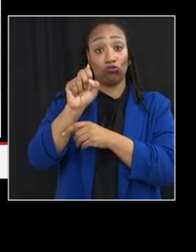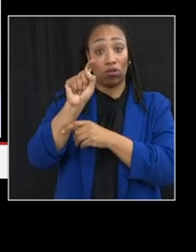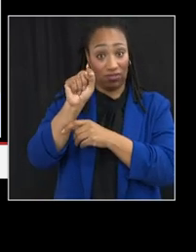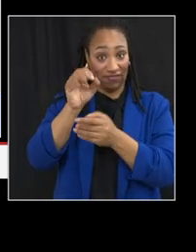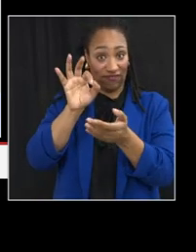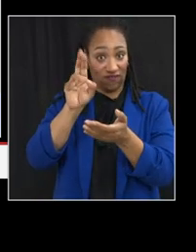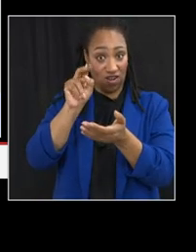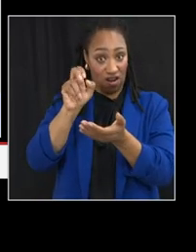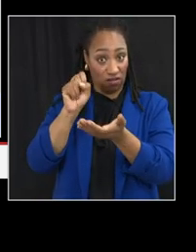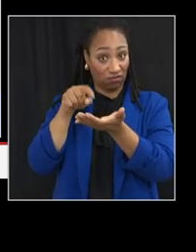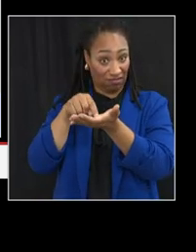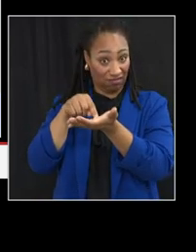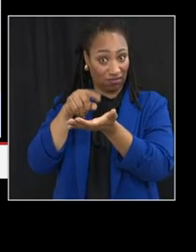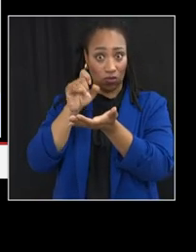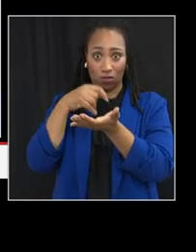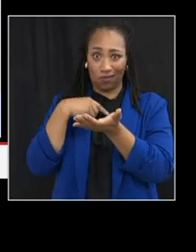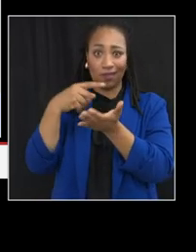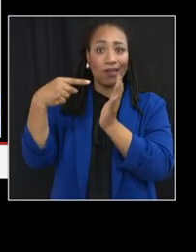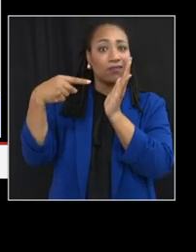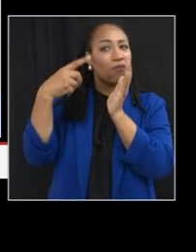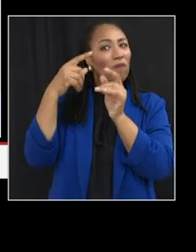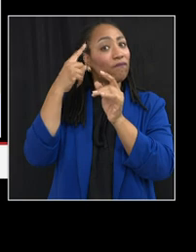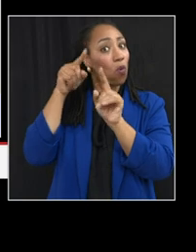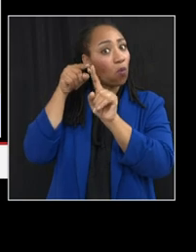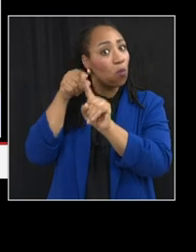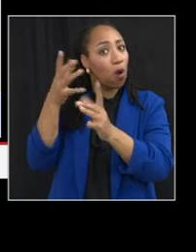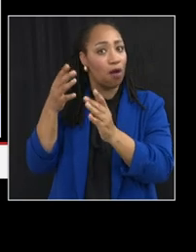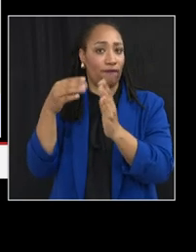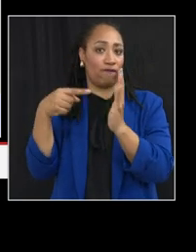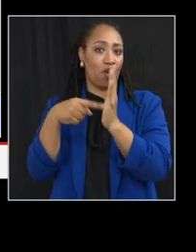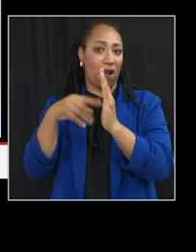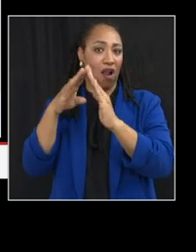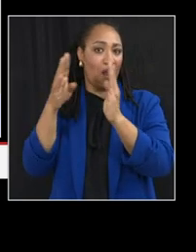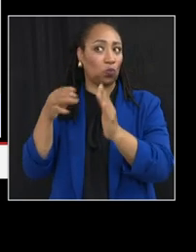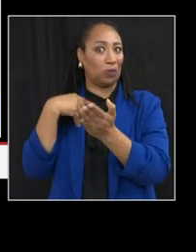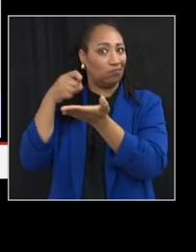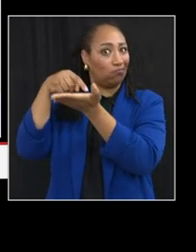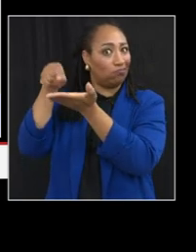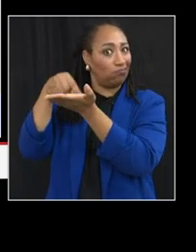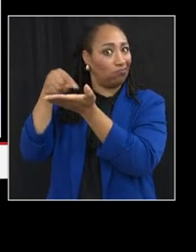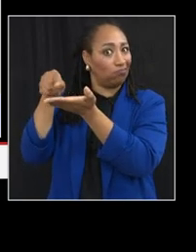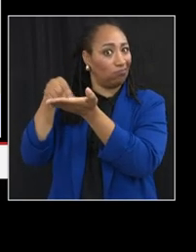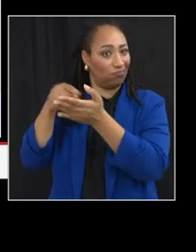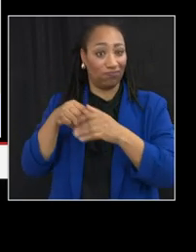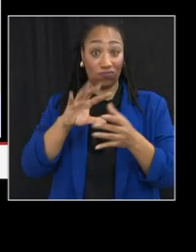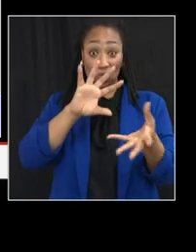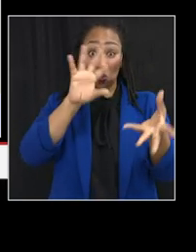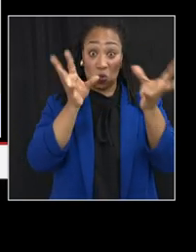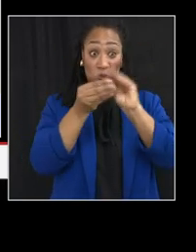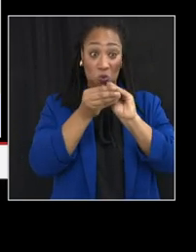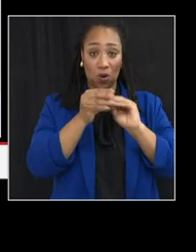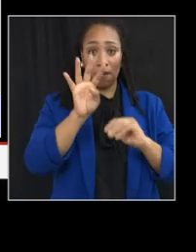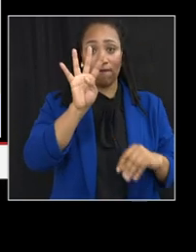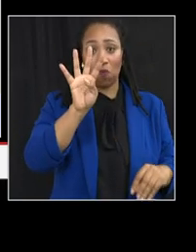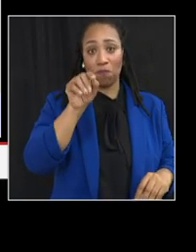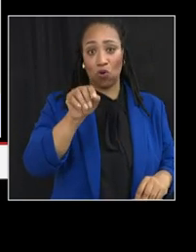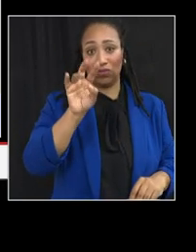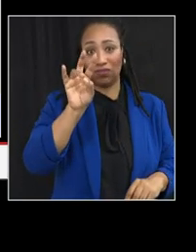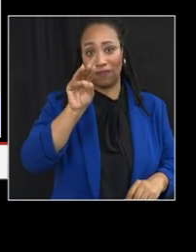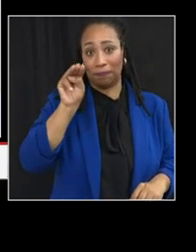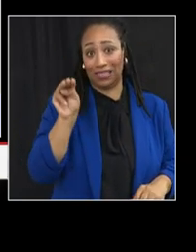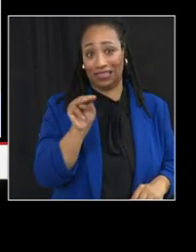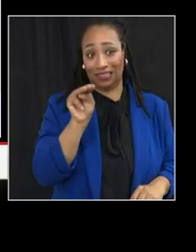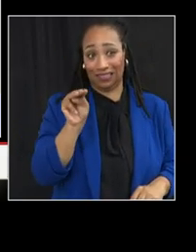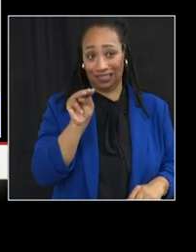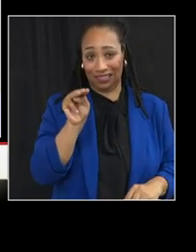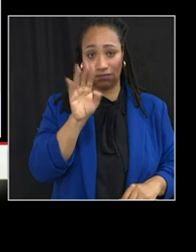affordable housing. So the $4.7 billion, 22%, we don't have any option around. Then education, this